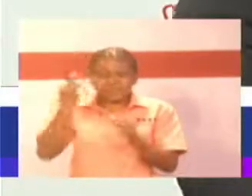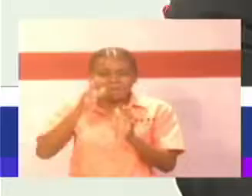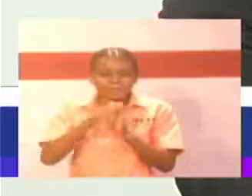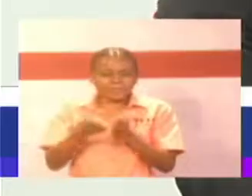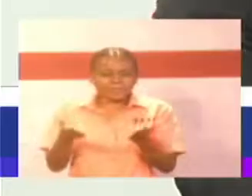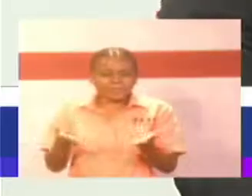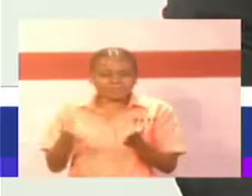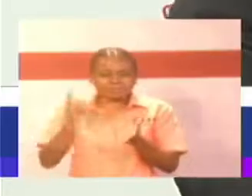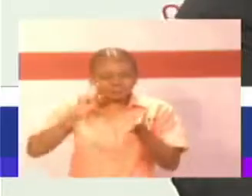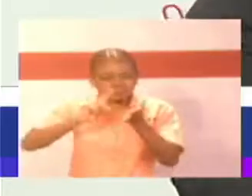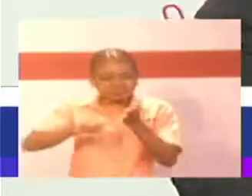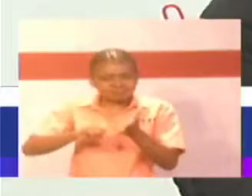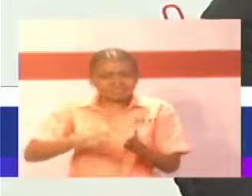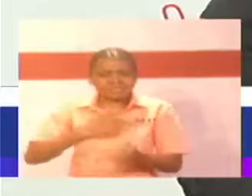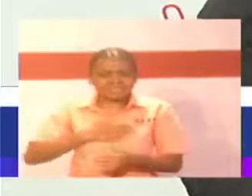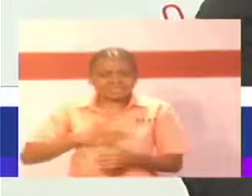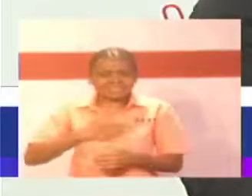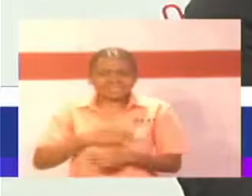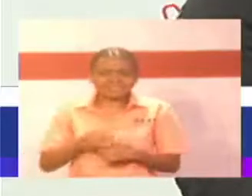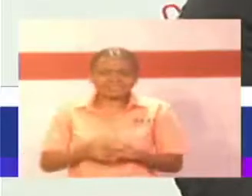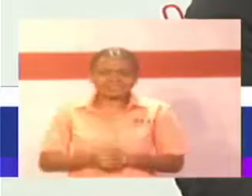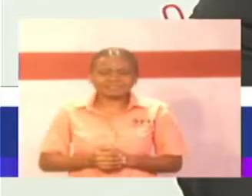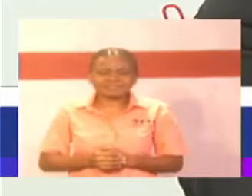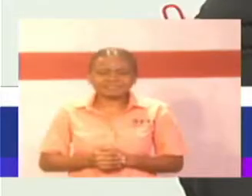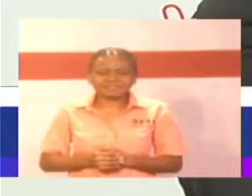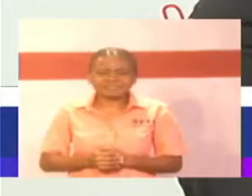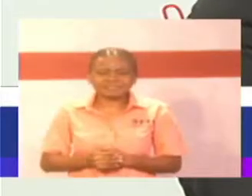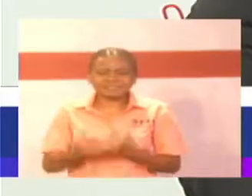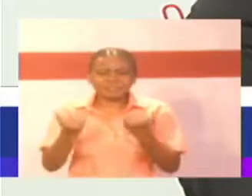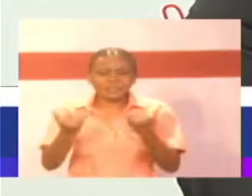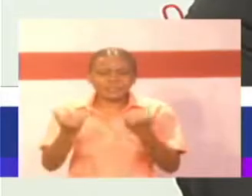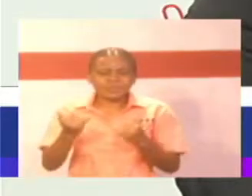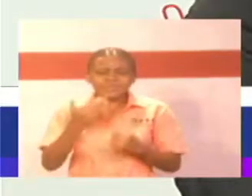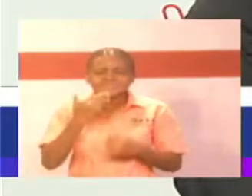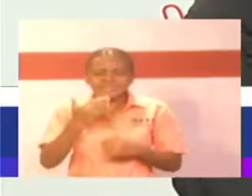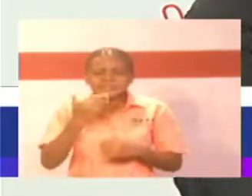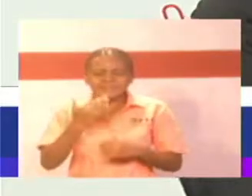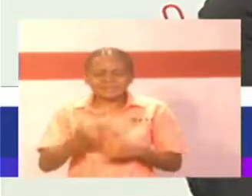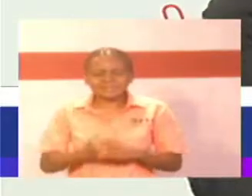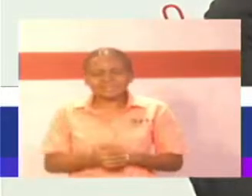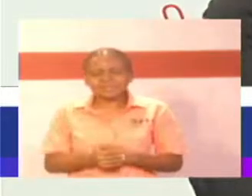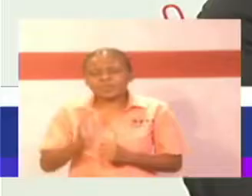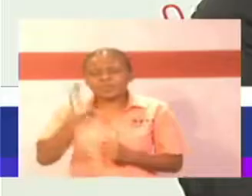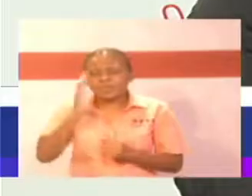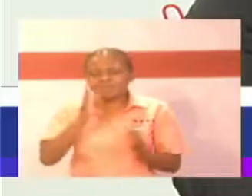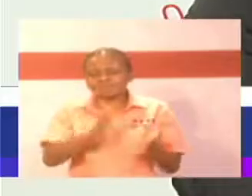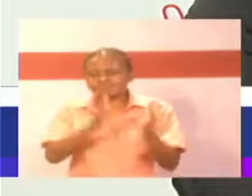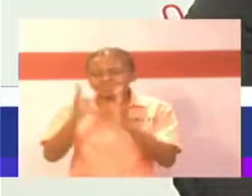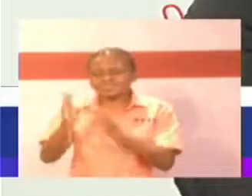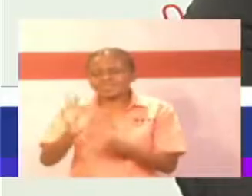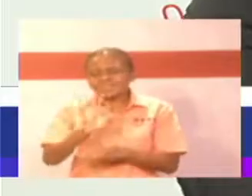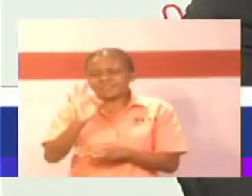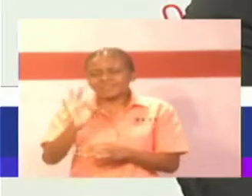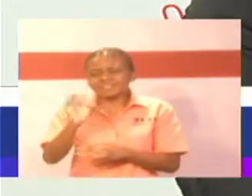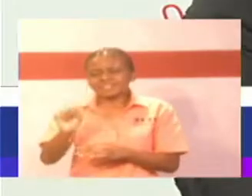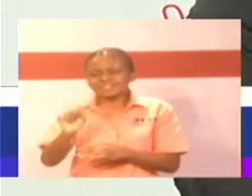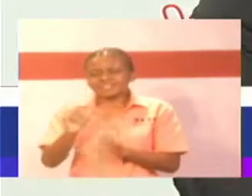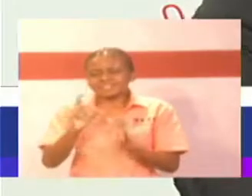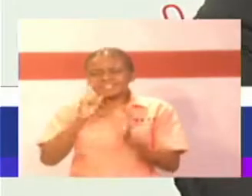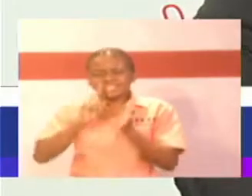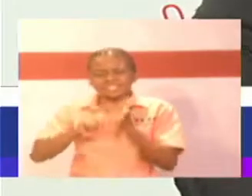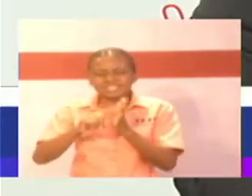much, Dr. Best. I think I'll be making my way down to the ERHA on Friday or Saturday to take part in